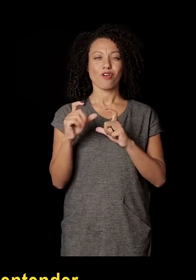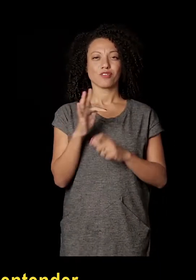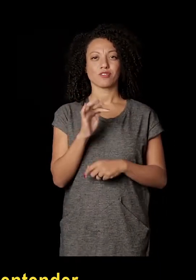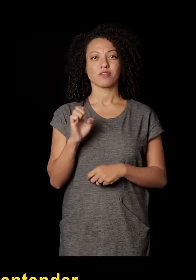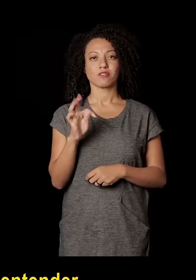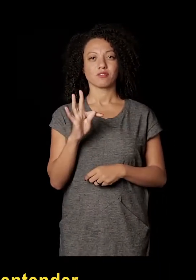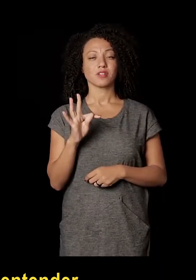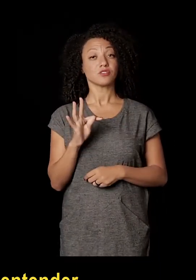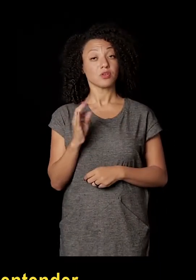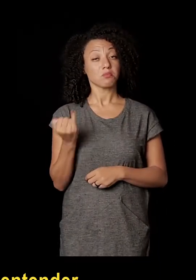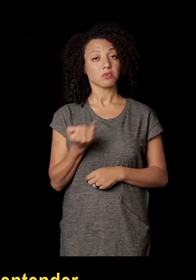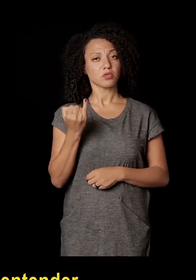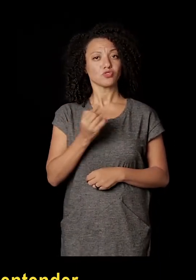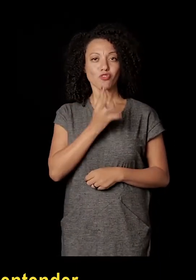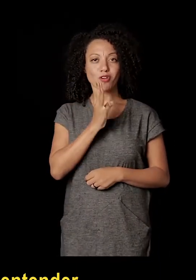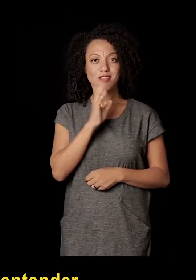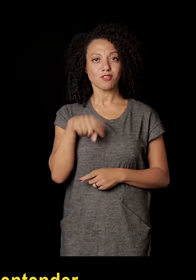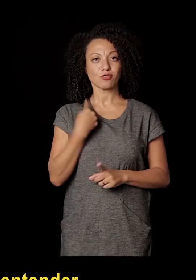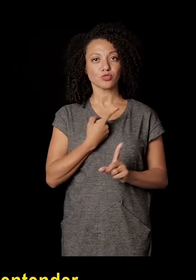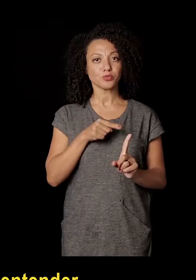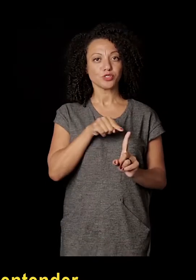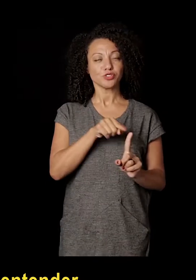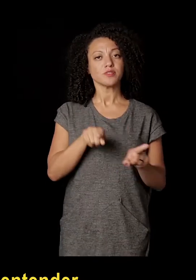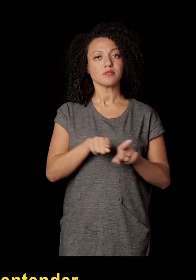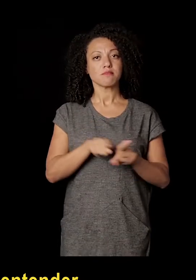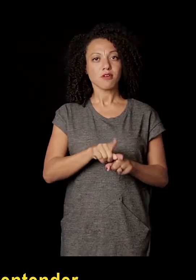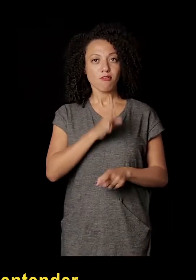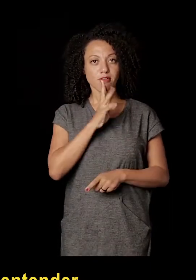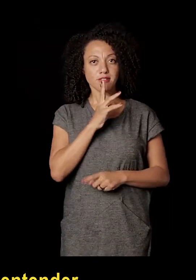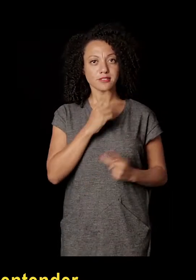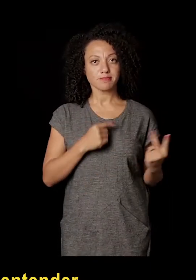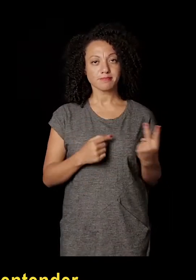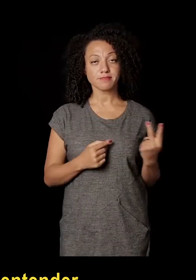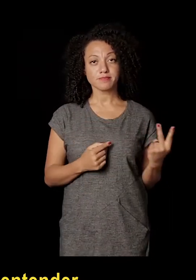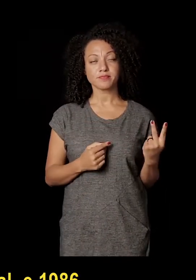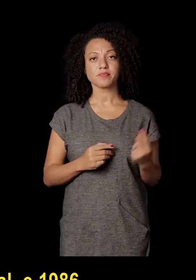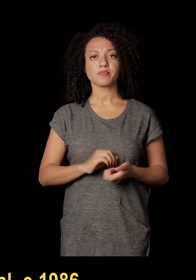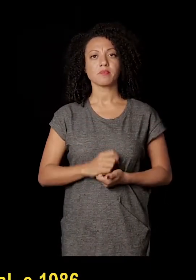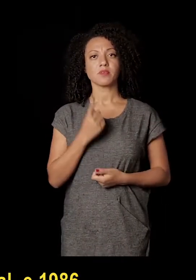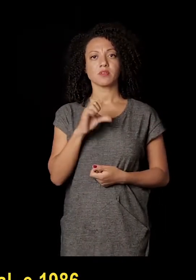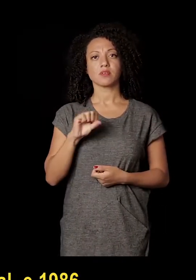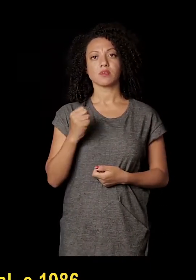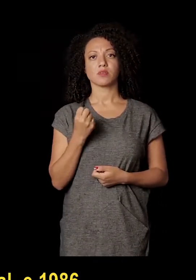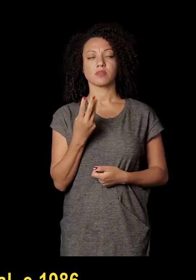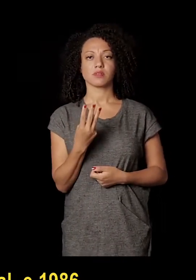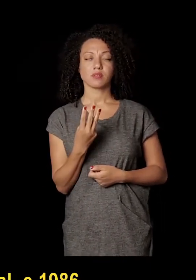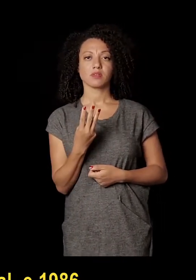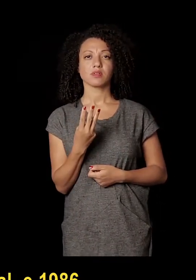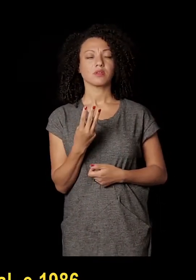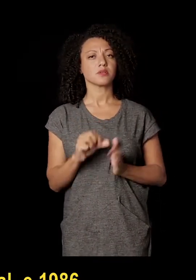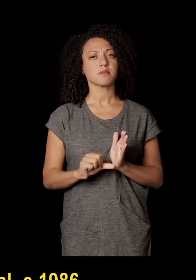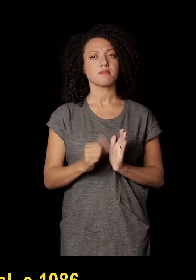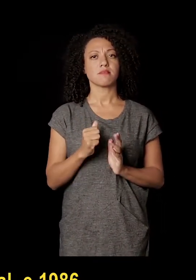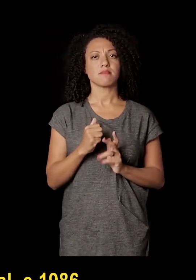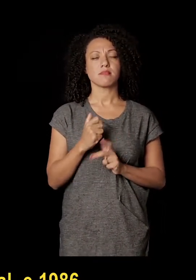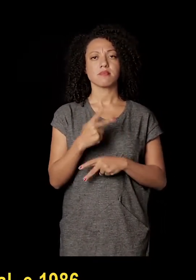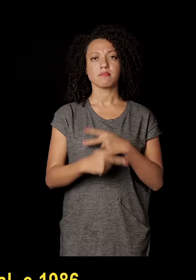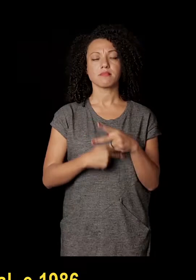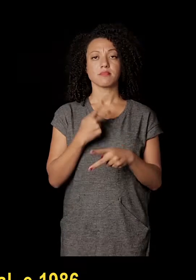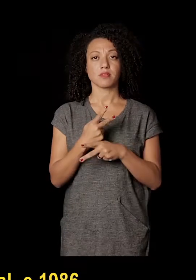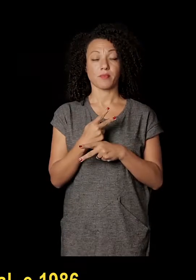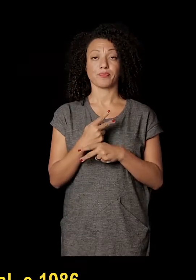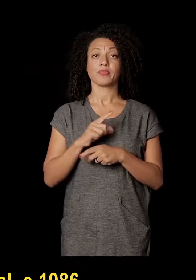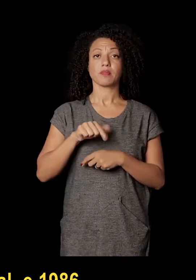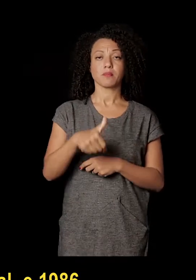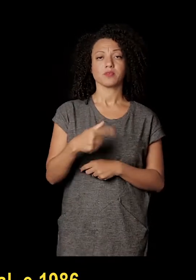that you understand a bit of our mission and who we are. In 1983,